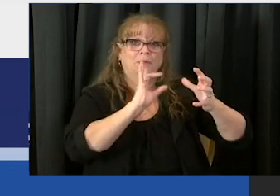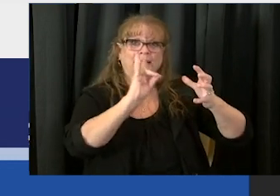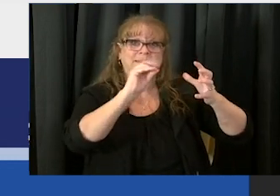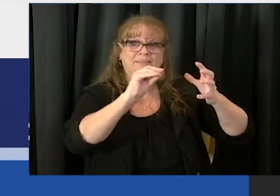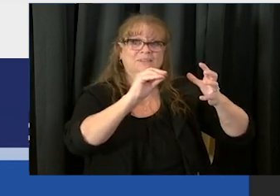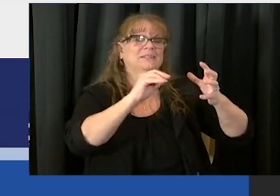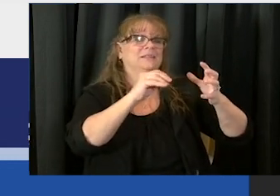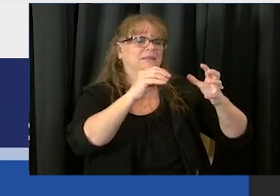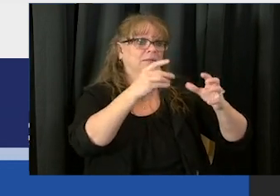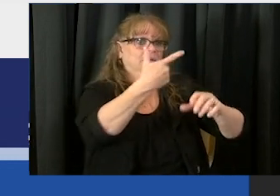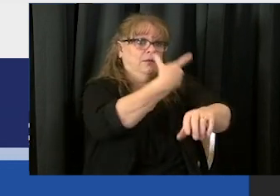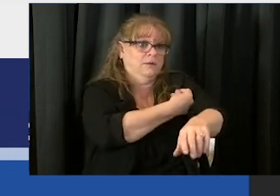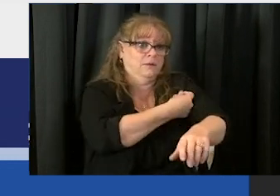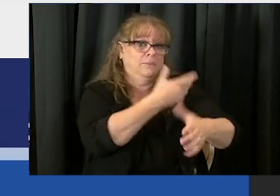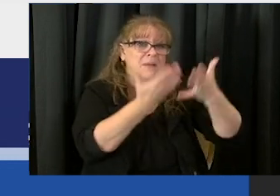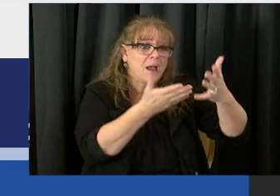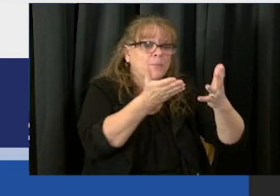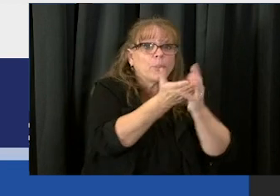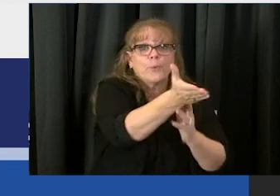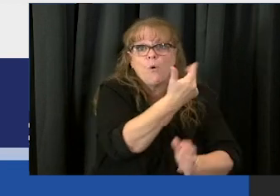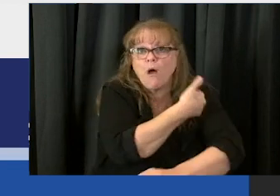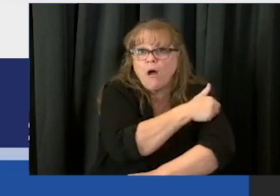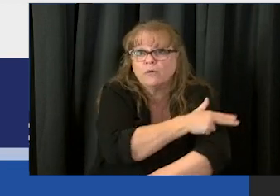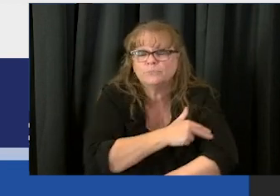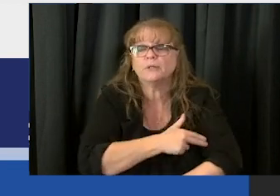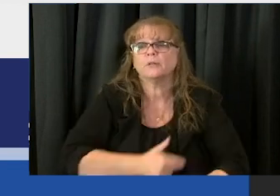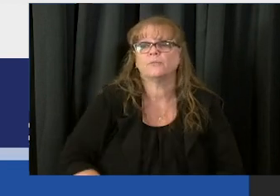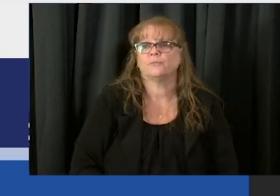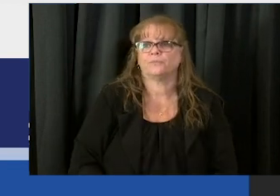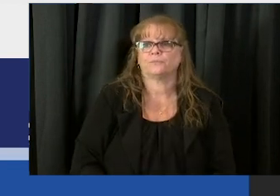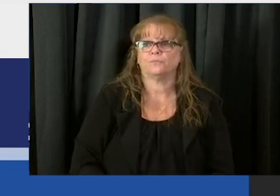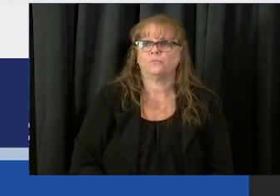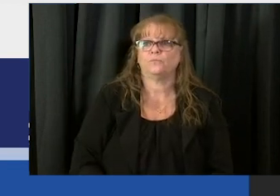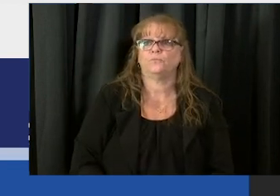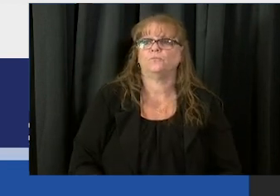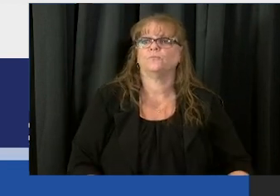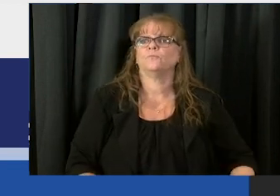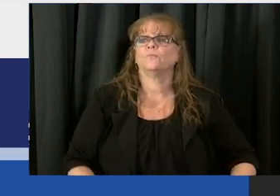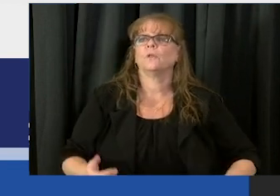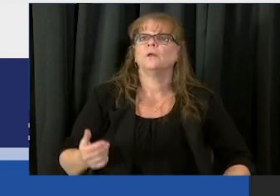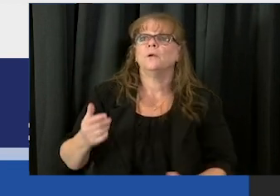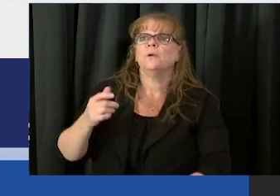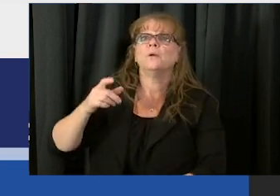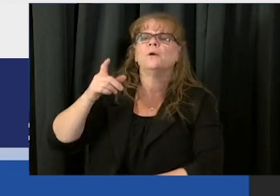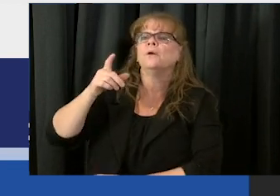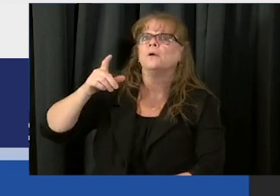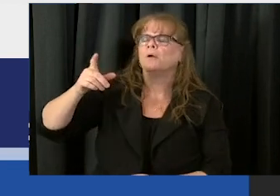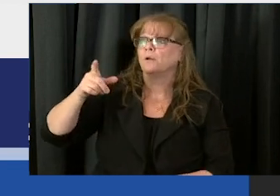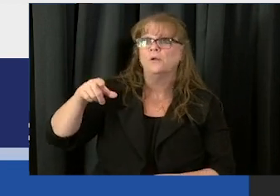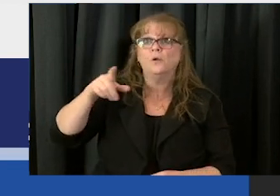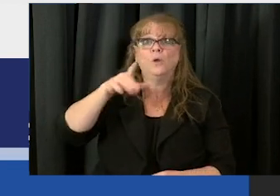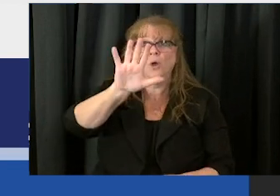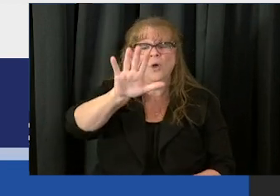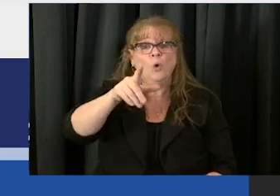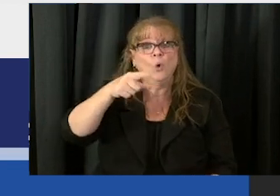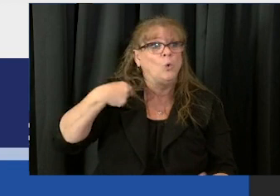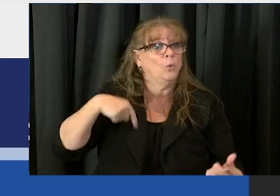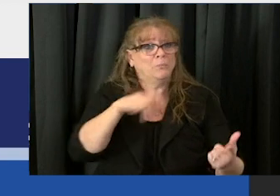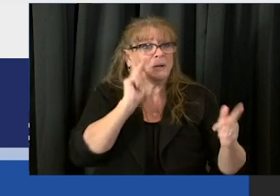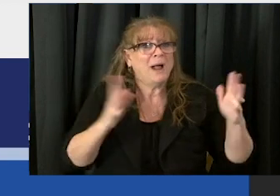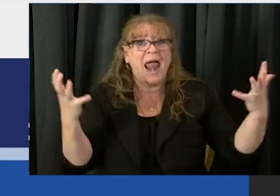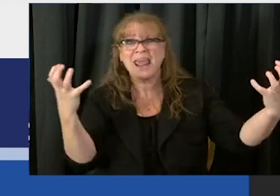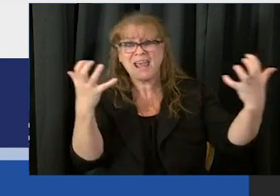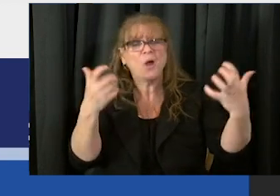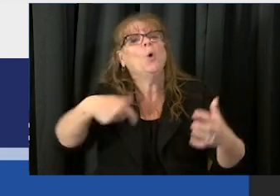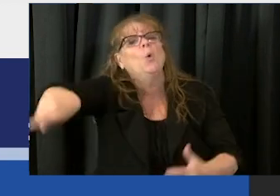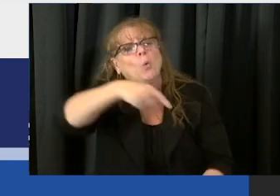Everyone who wants a vaccine will eventually be able to get one. From the beginning, we have developed a distribution plan using